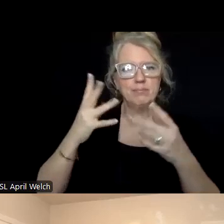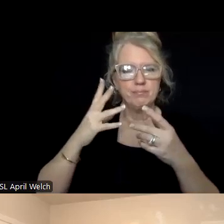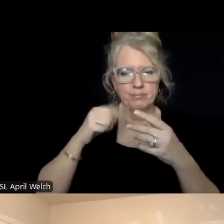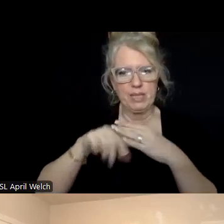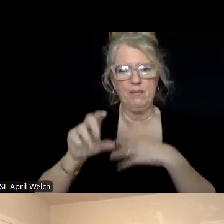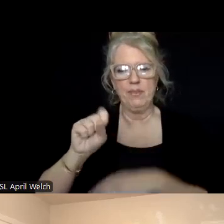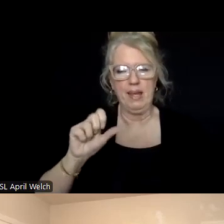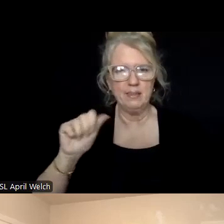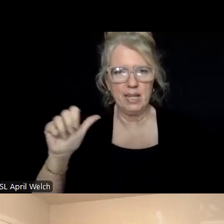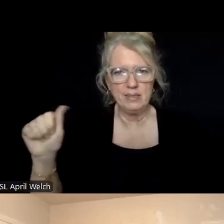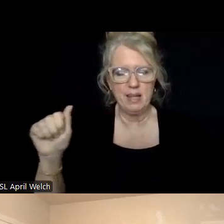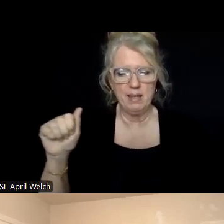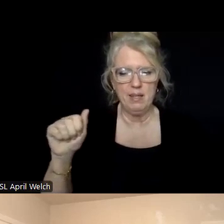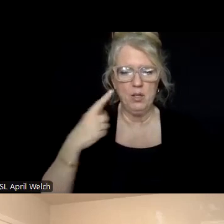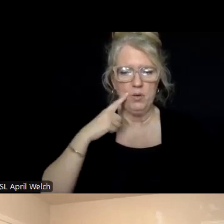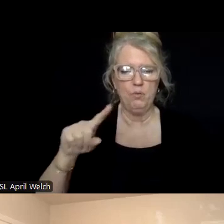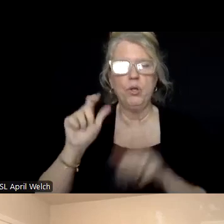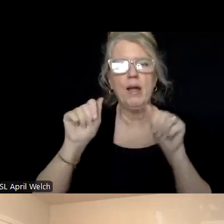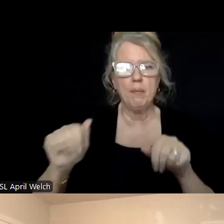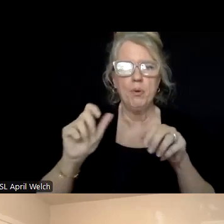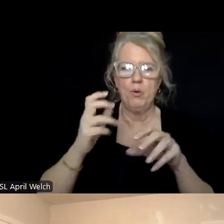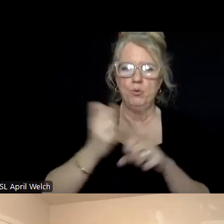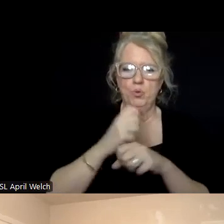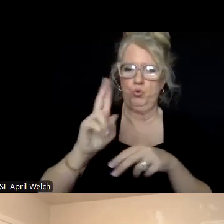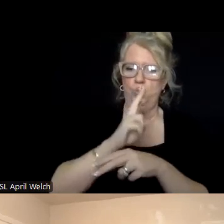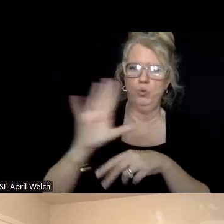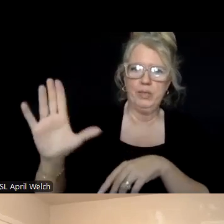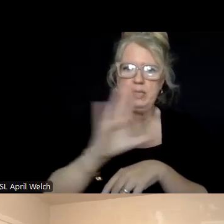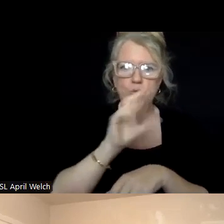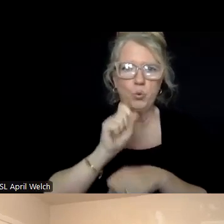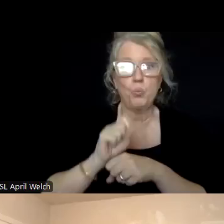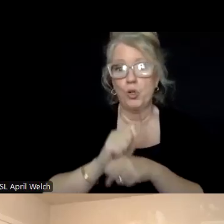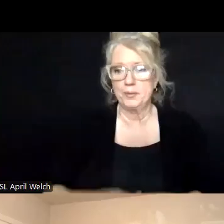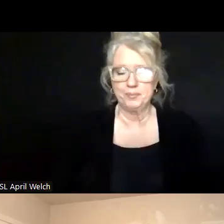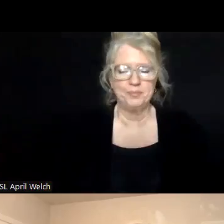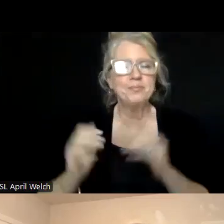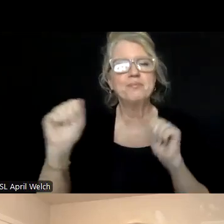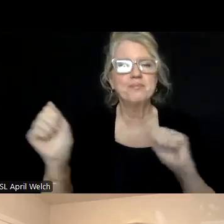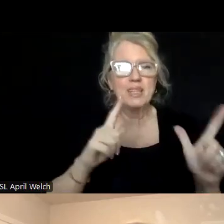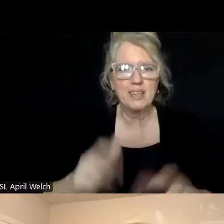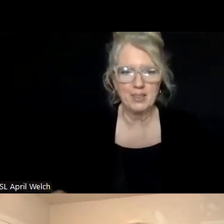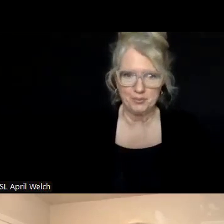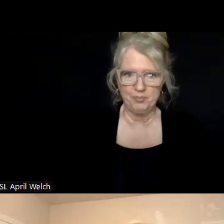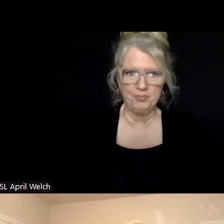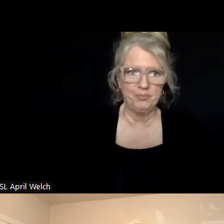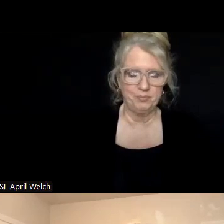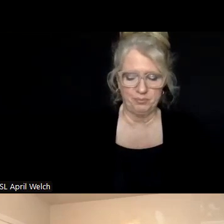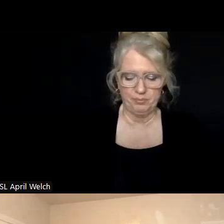the SAAs for you to be able to use in your work. Next slide, please.